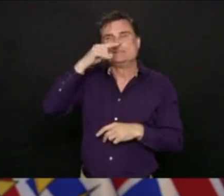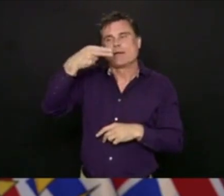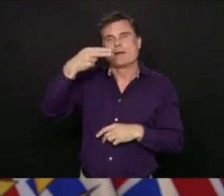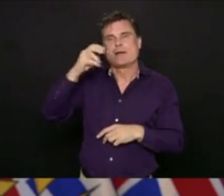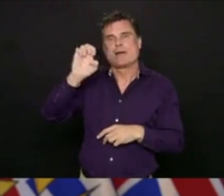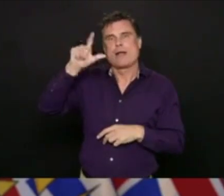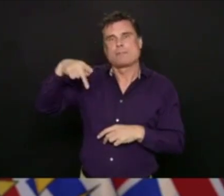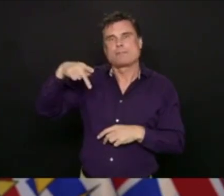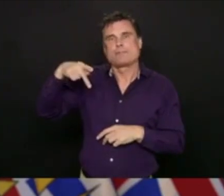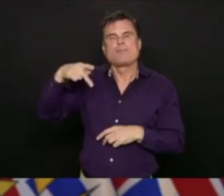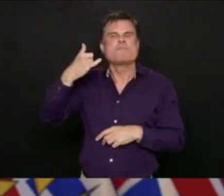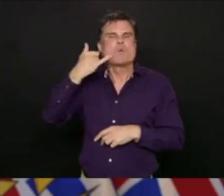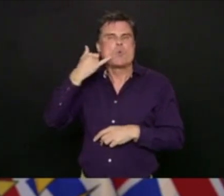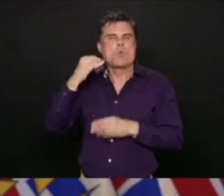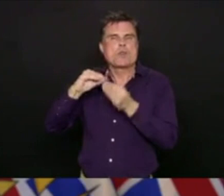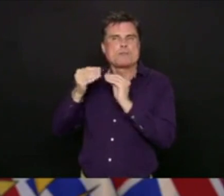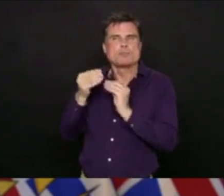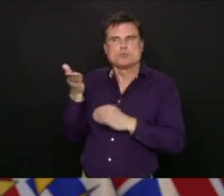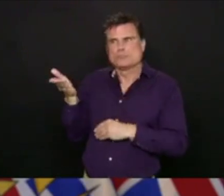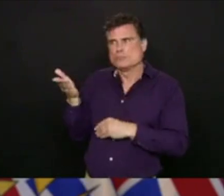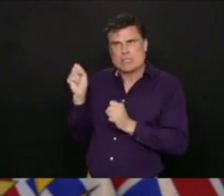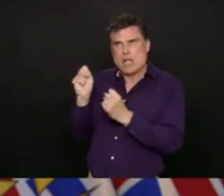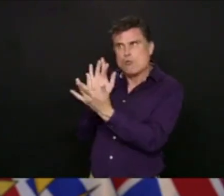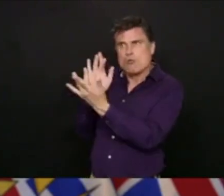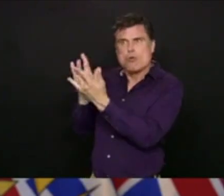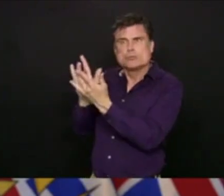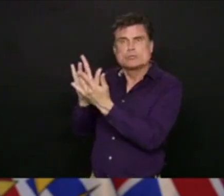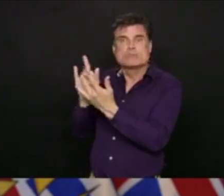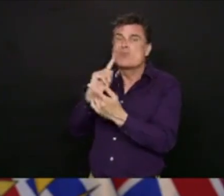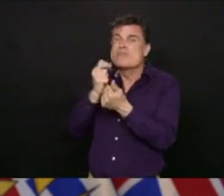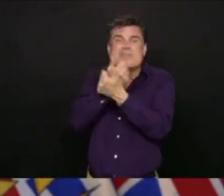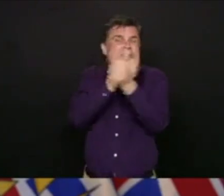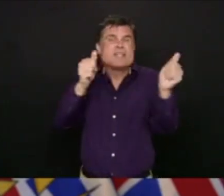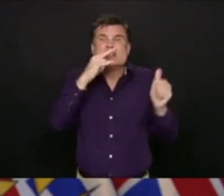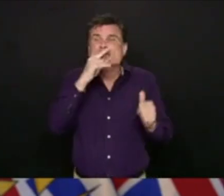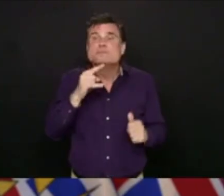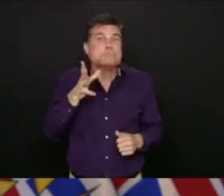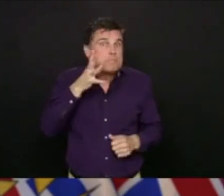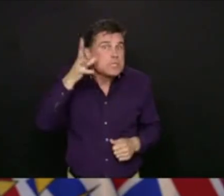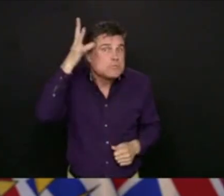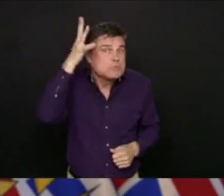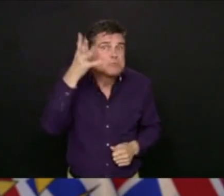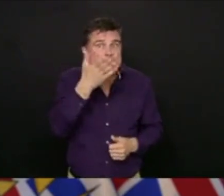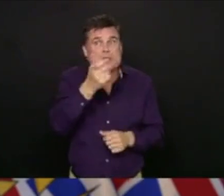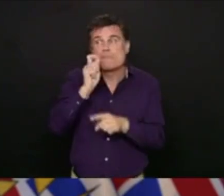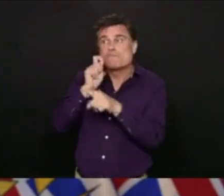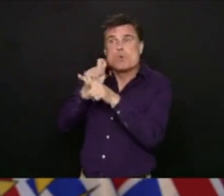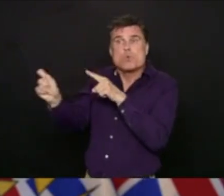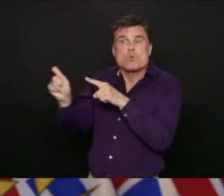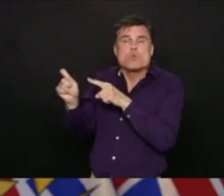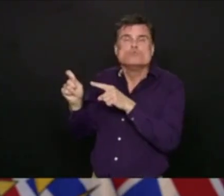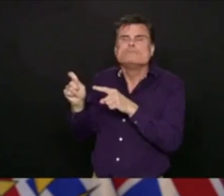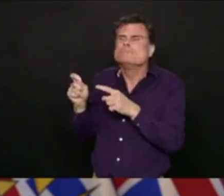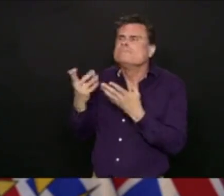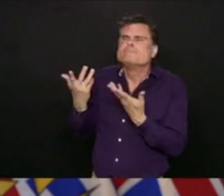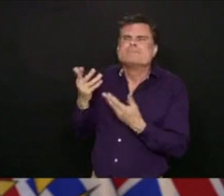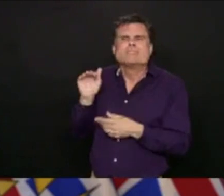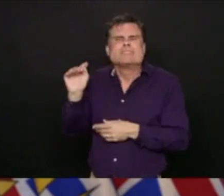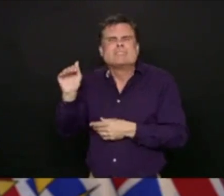are struggling or have challenges or just need somebody to talk to help them through this. And that's